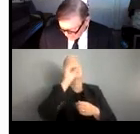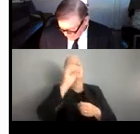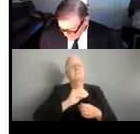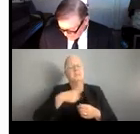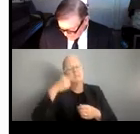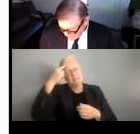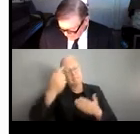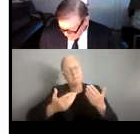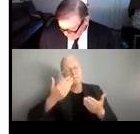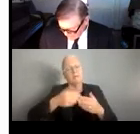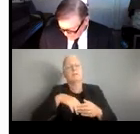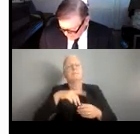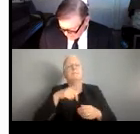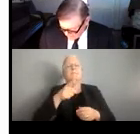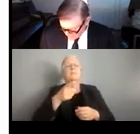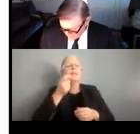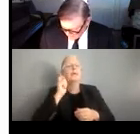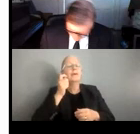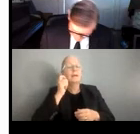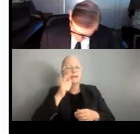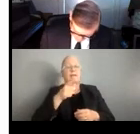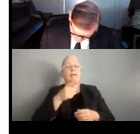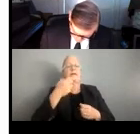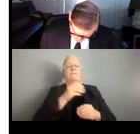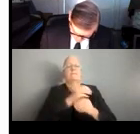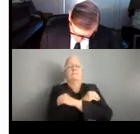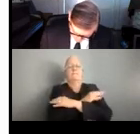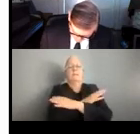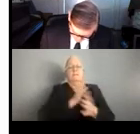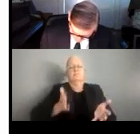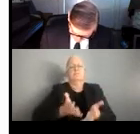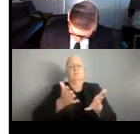And in Kenya, capacity building from grassroots level.